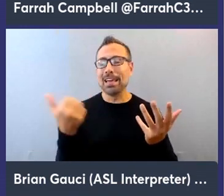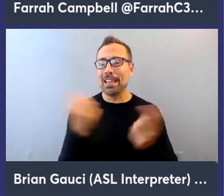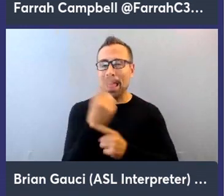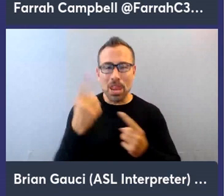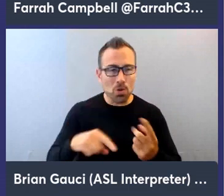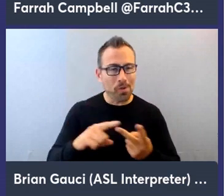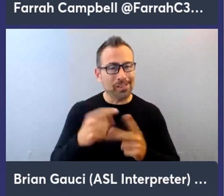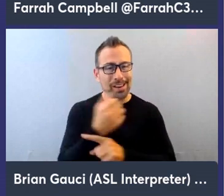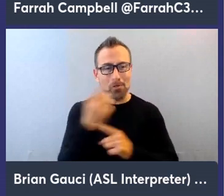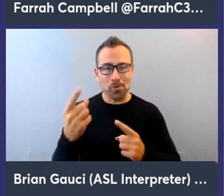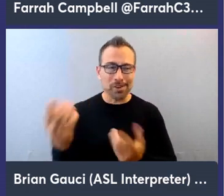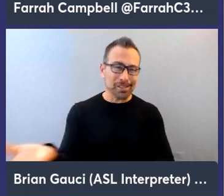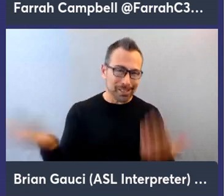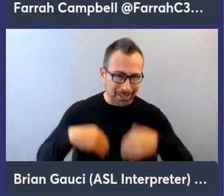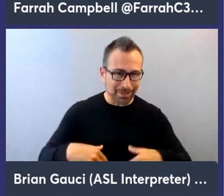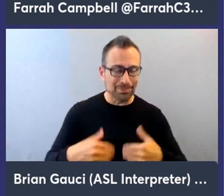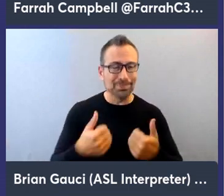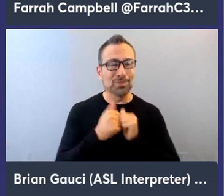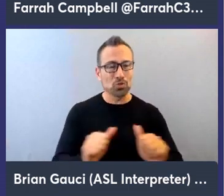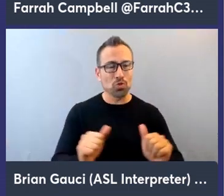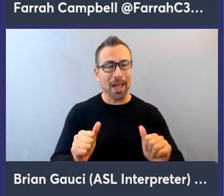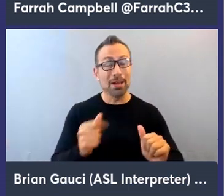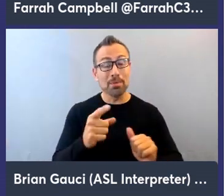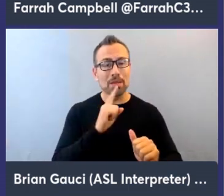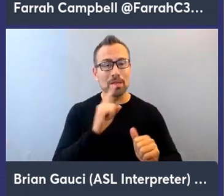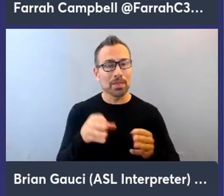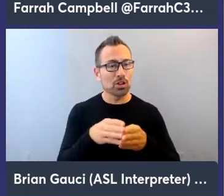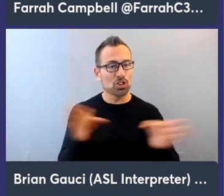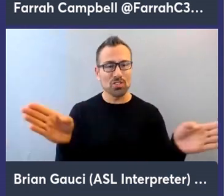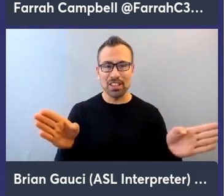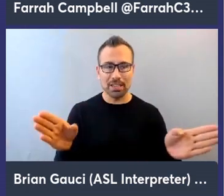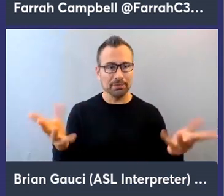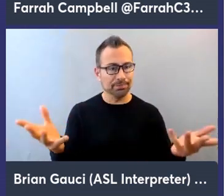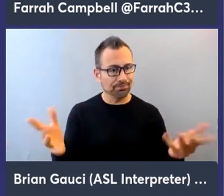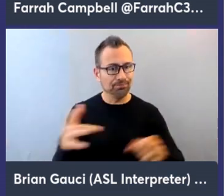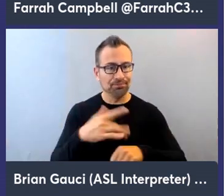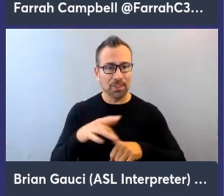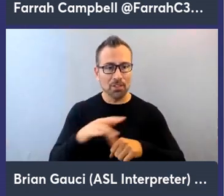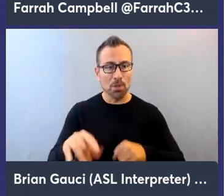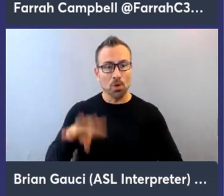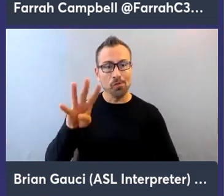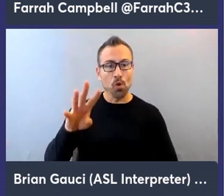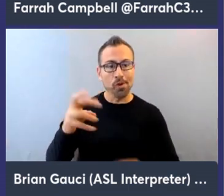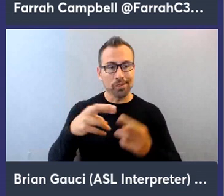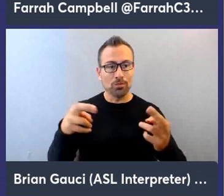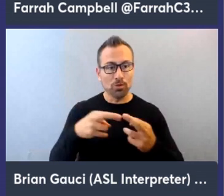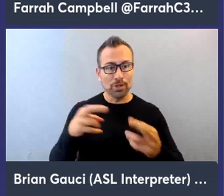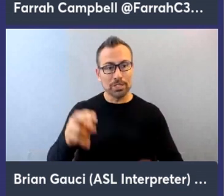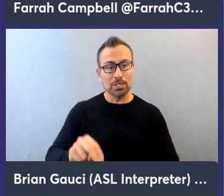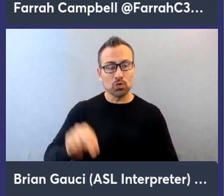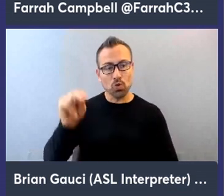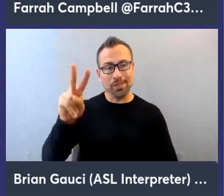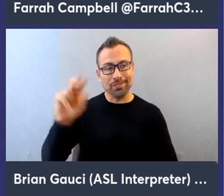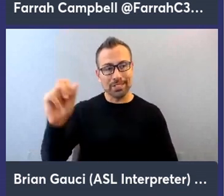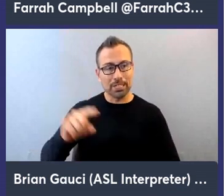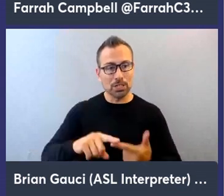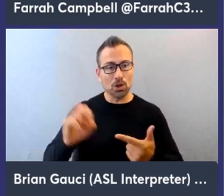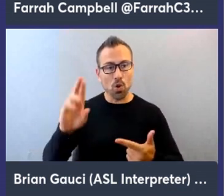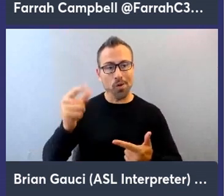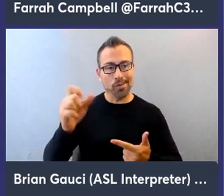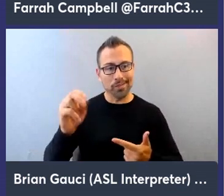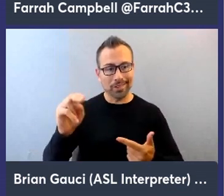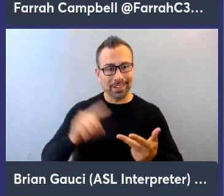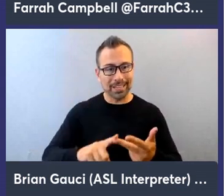go spin them up. They're generally available. They're in 4 regions, so Northern Virginia, Oregon, Ireland,